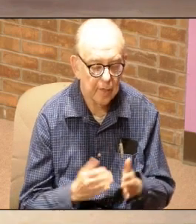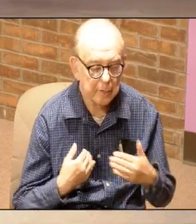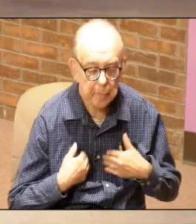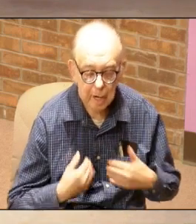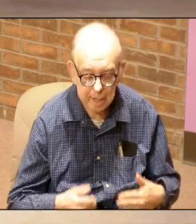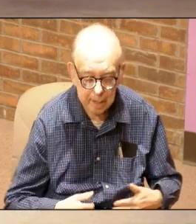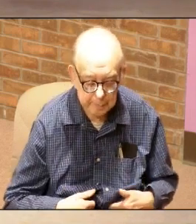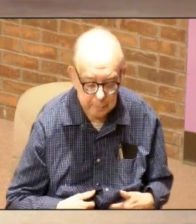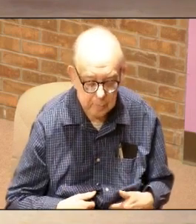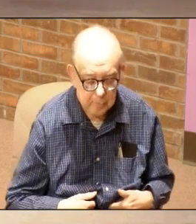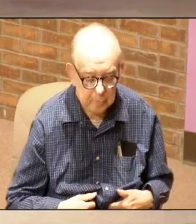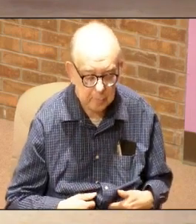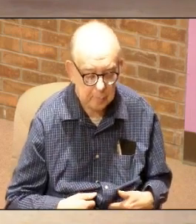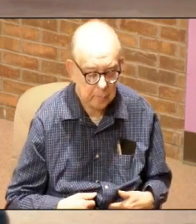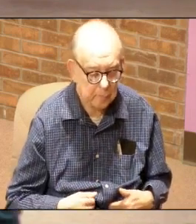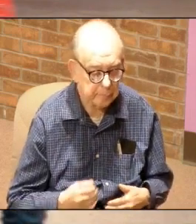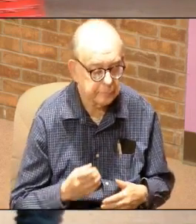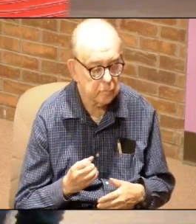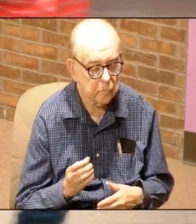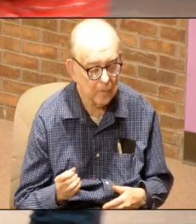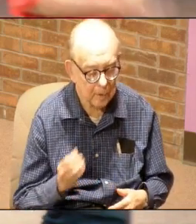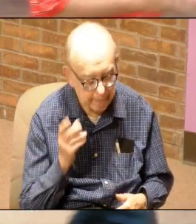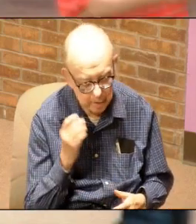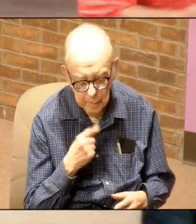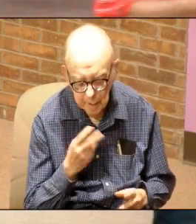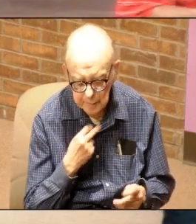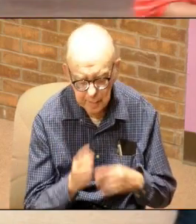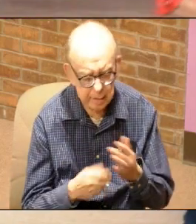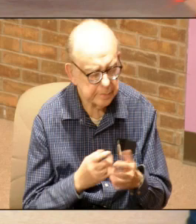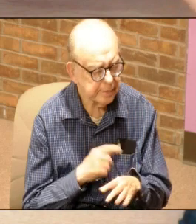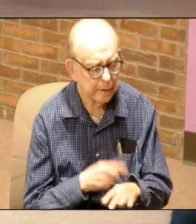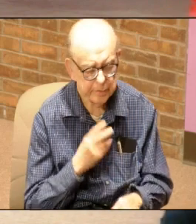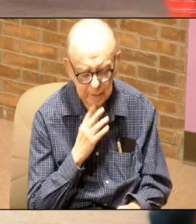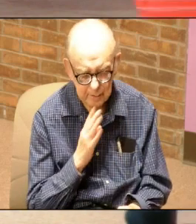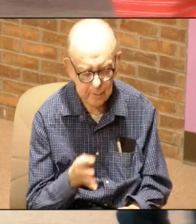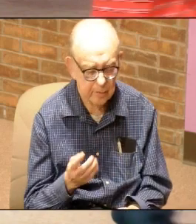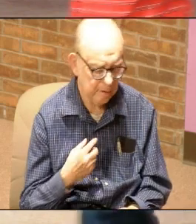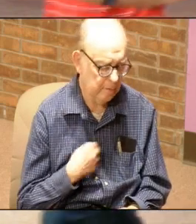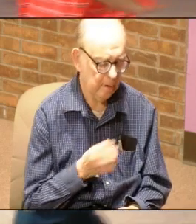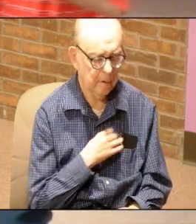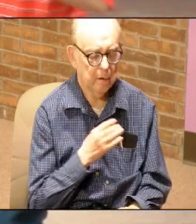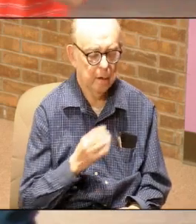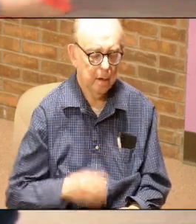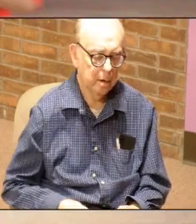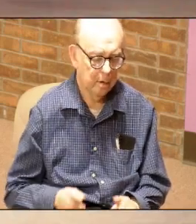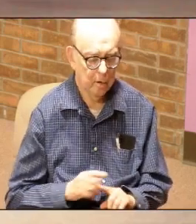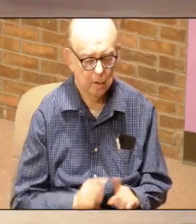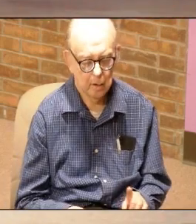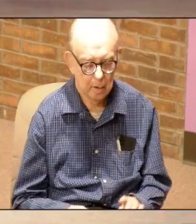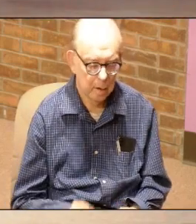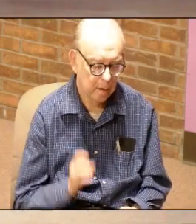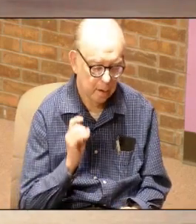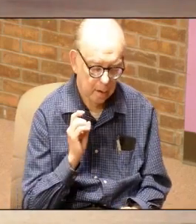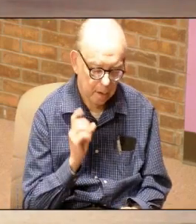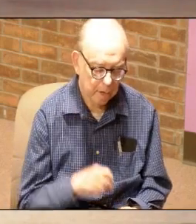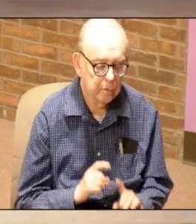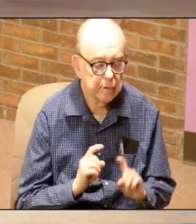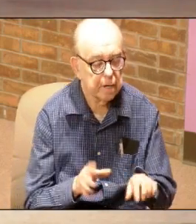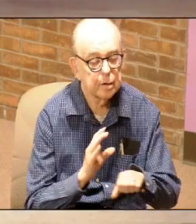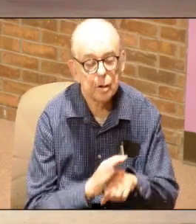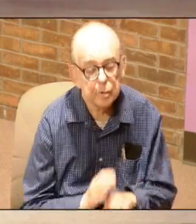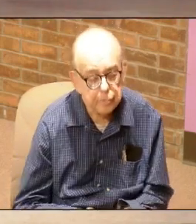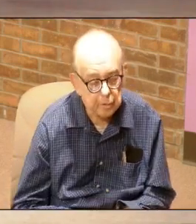body. And so I hear people all the time say, I'm a Christian, but I don't need to go to